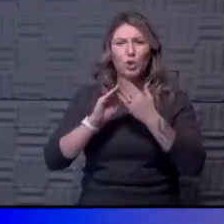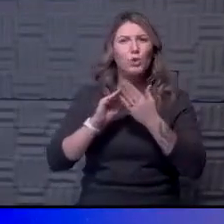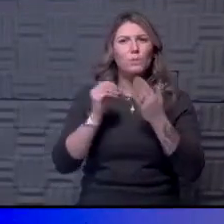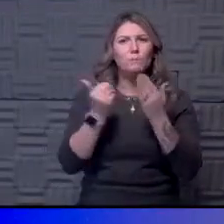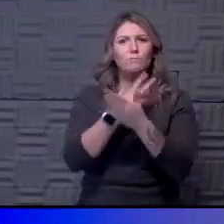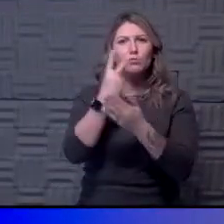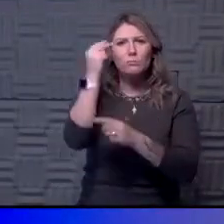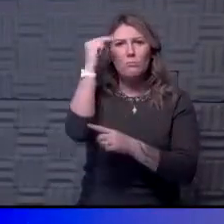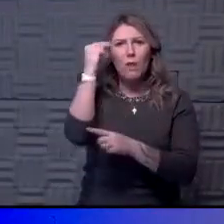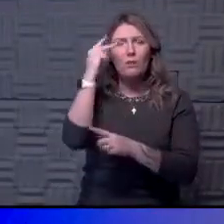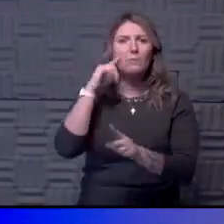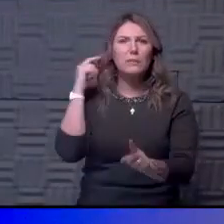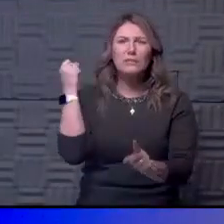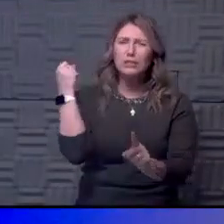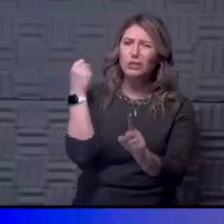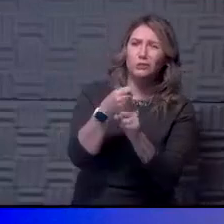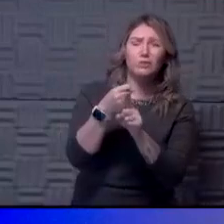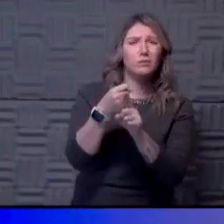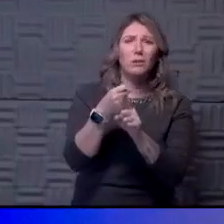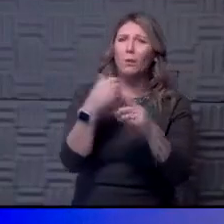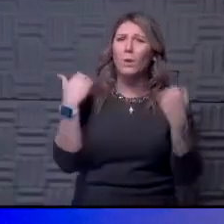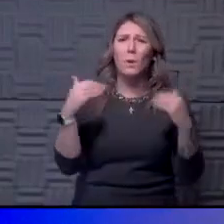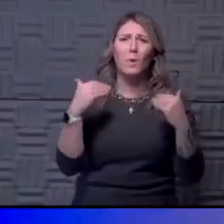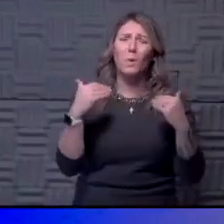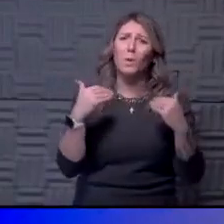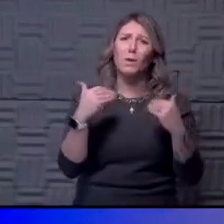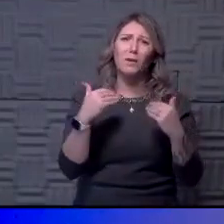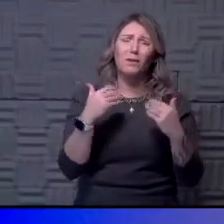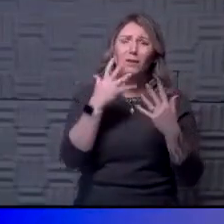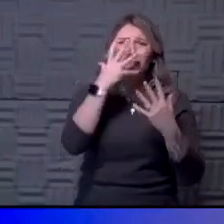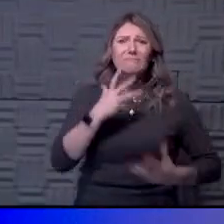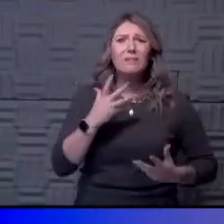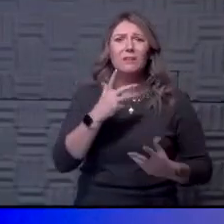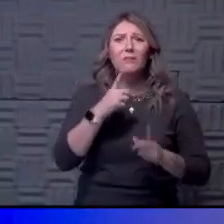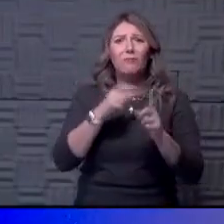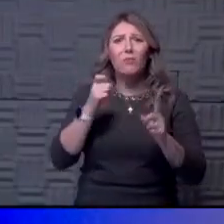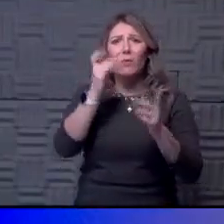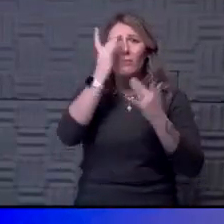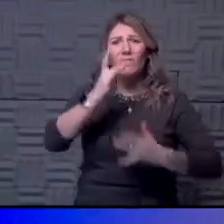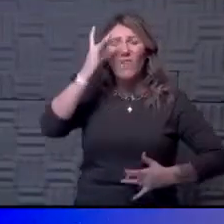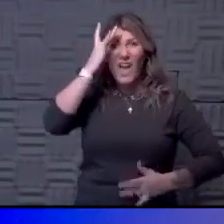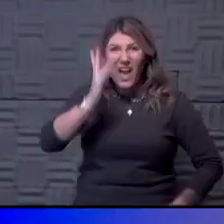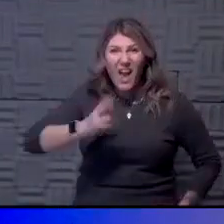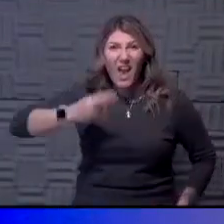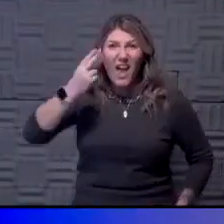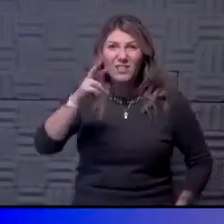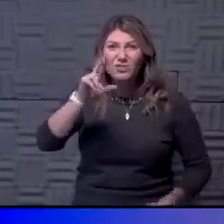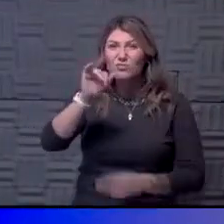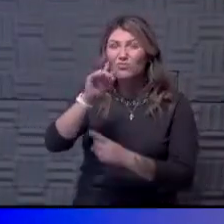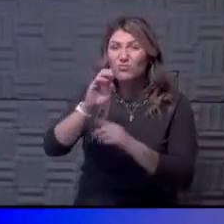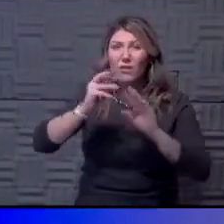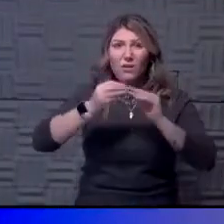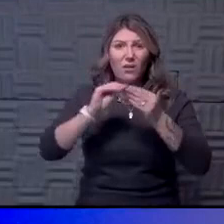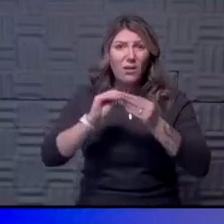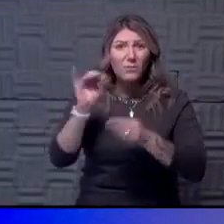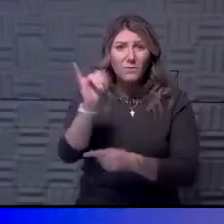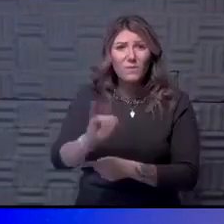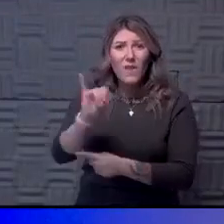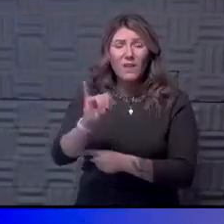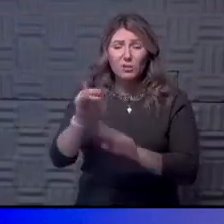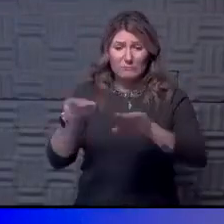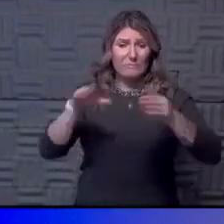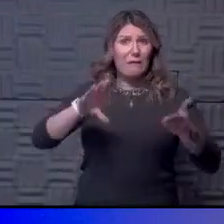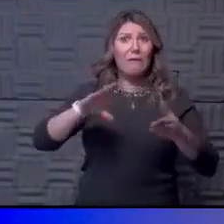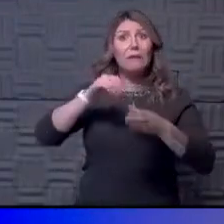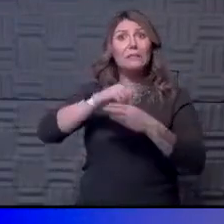hit exceedingly hard from the virus. Had just some of the highest rates of infection and death in the